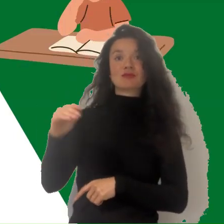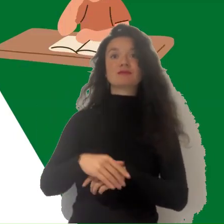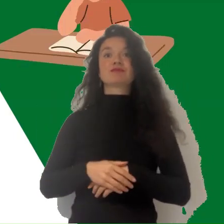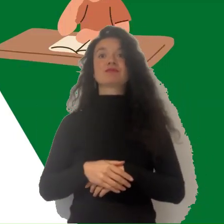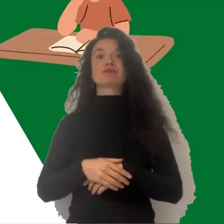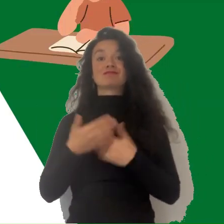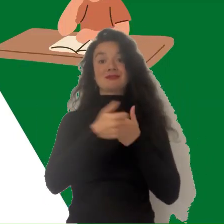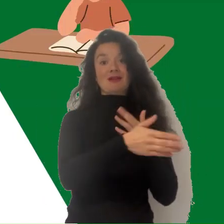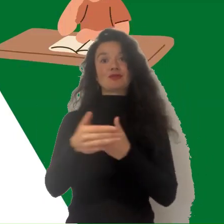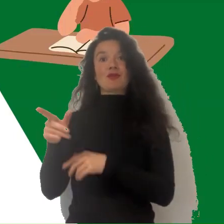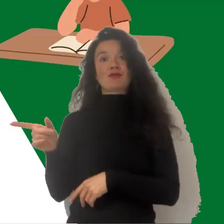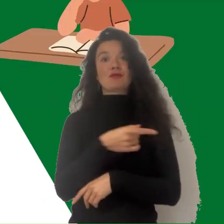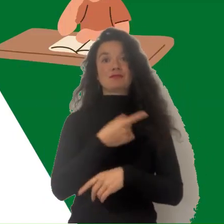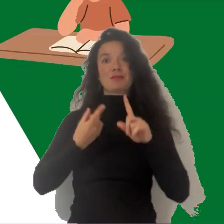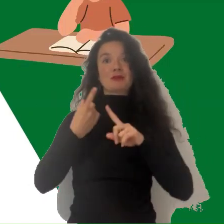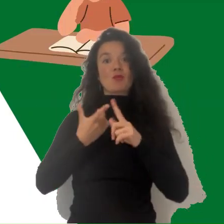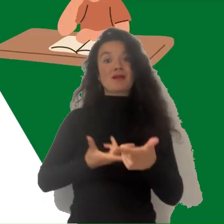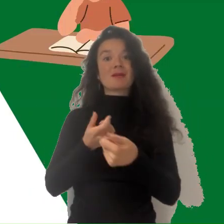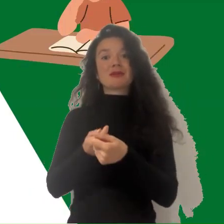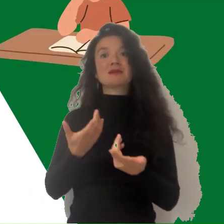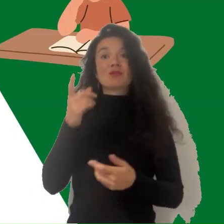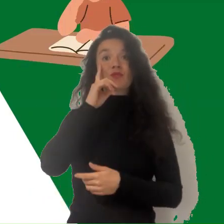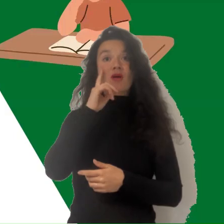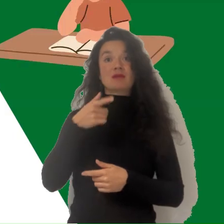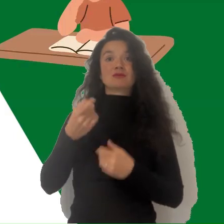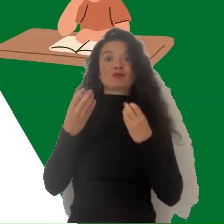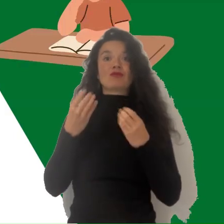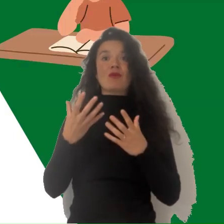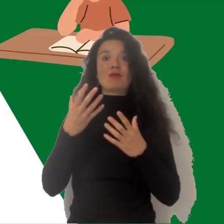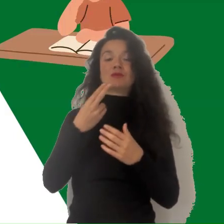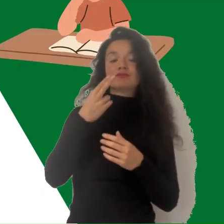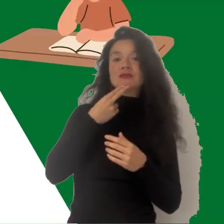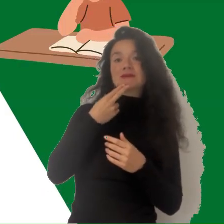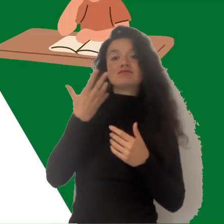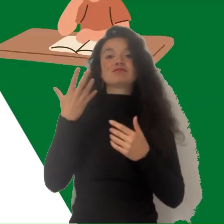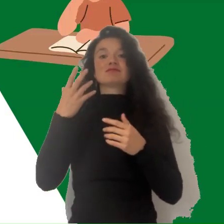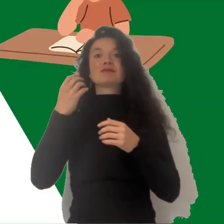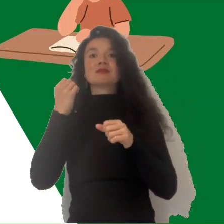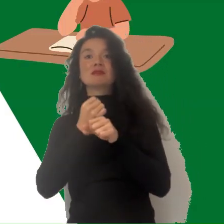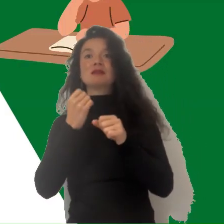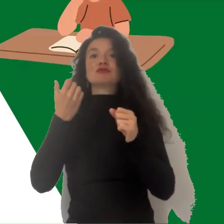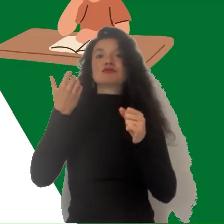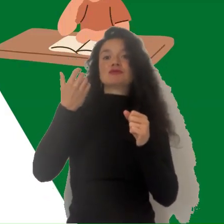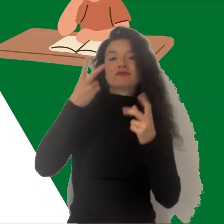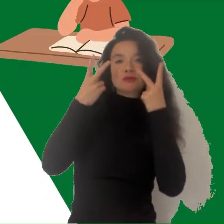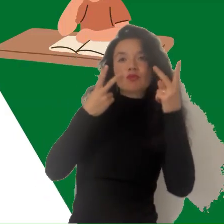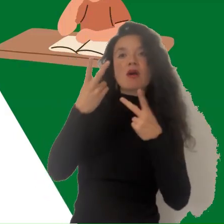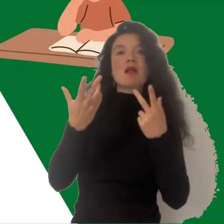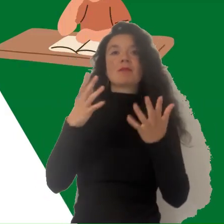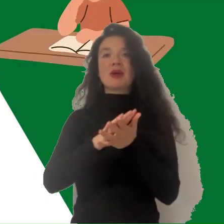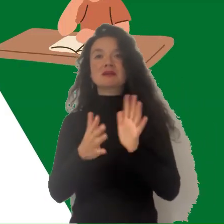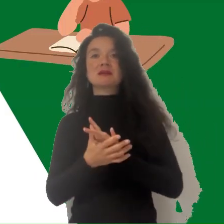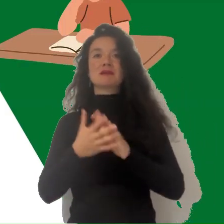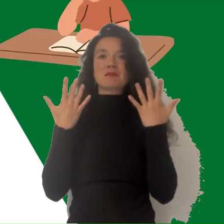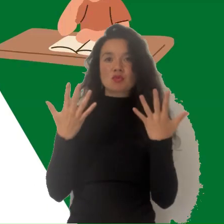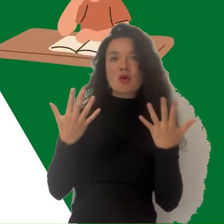This job can be a really great match for this individual and for these target groups. Example of career